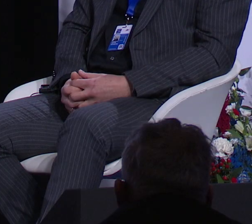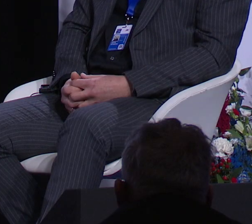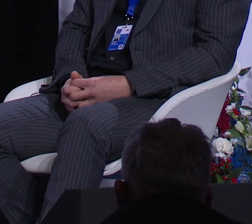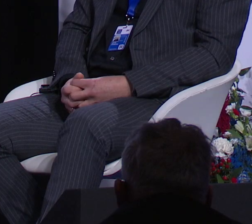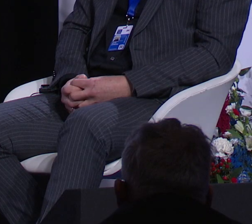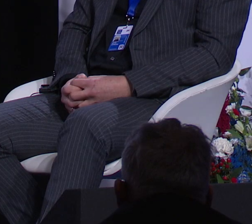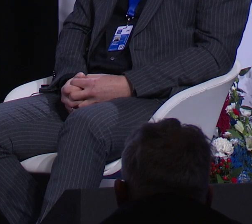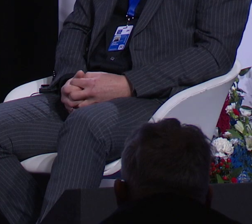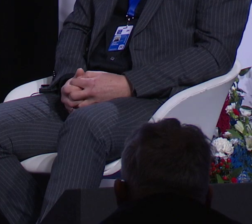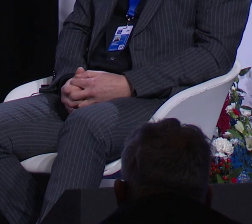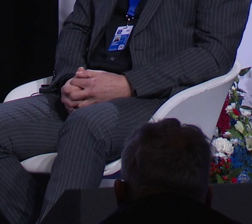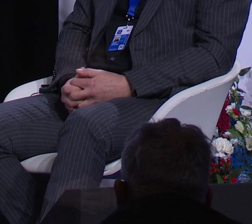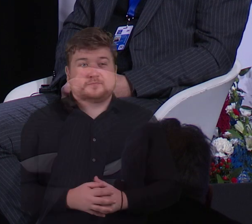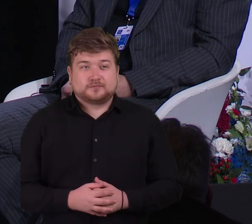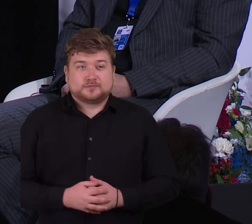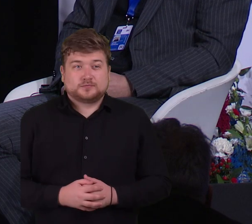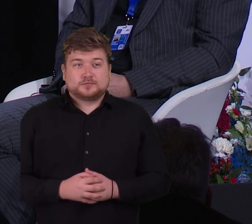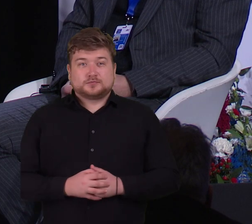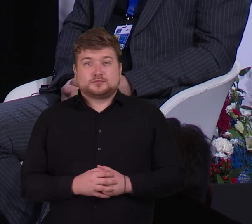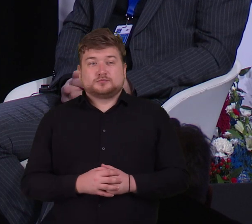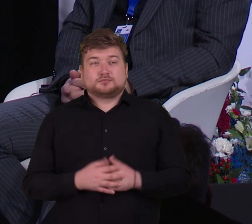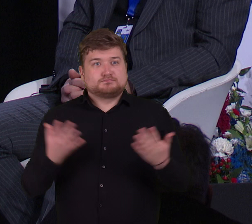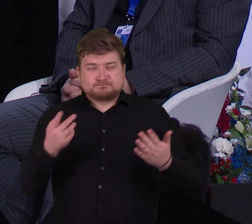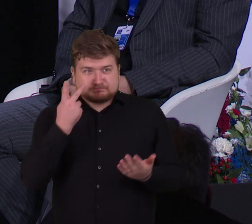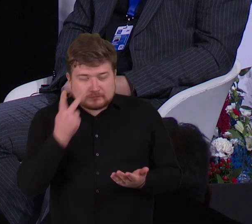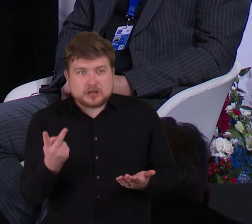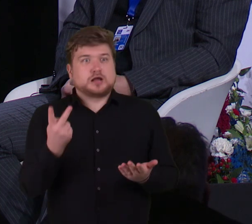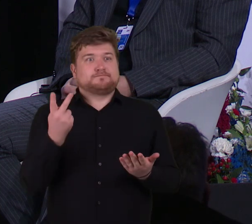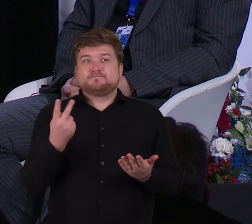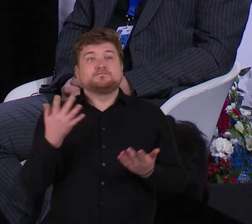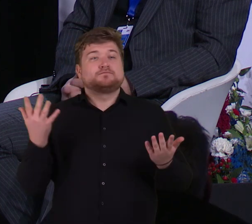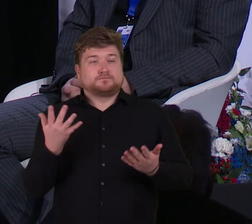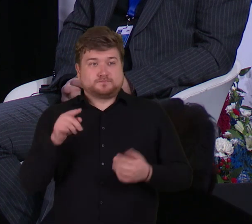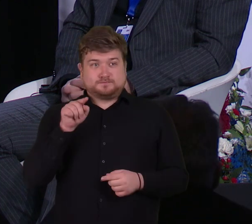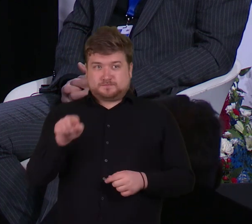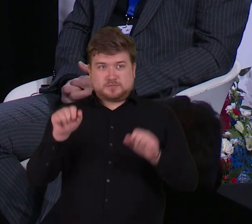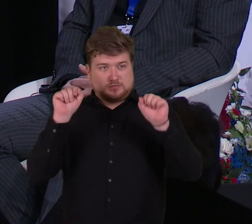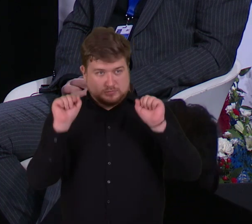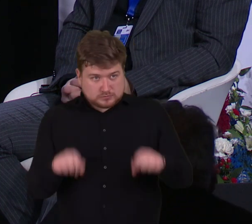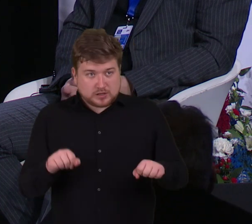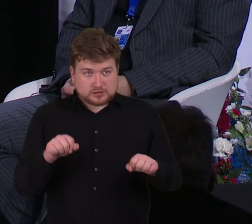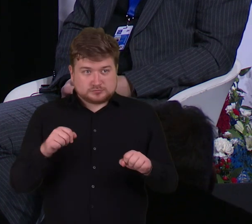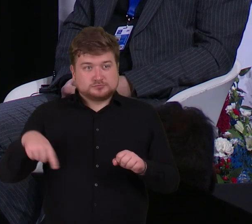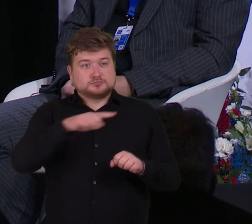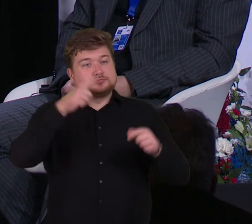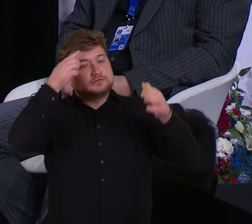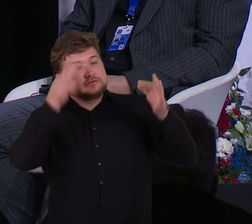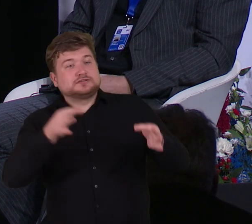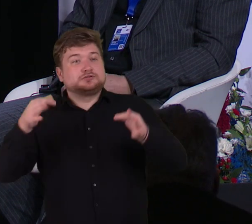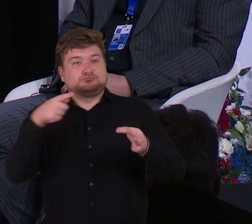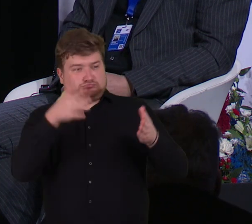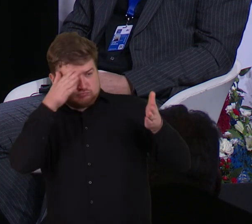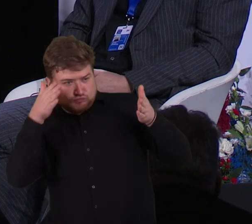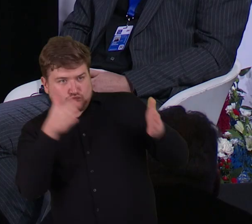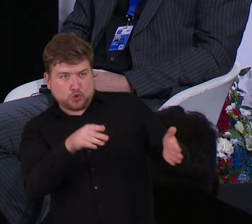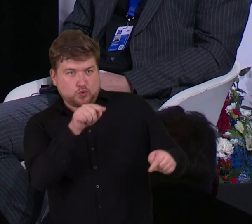really put a strong focus on having a focus not just on the cities, but on the city regions. I think